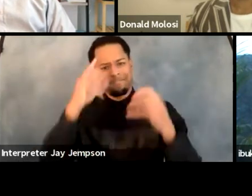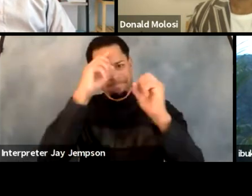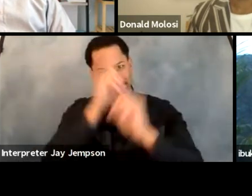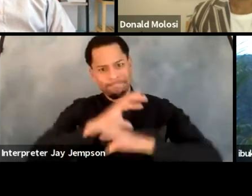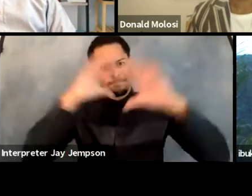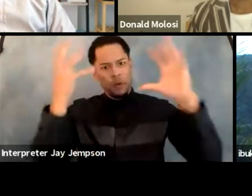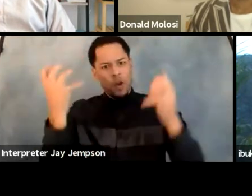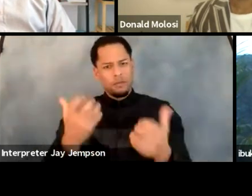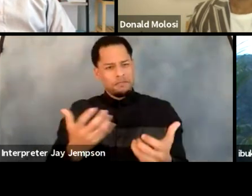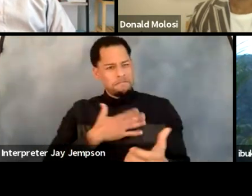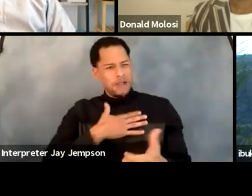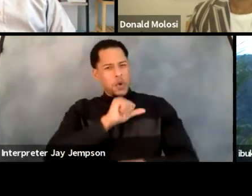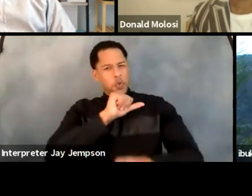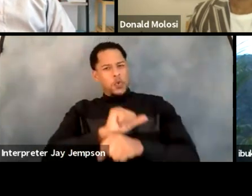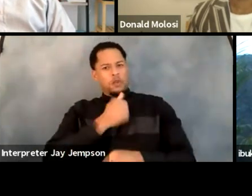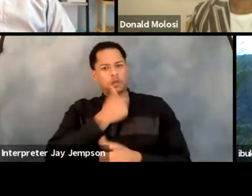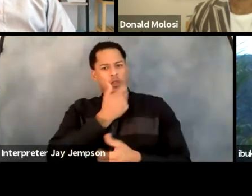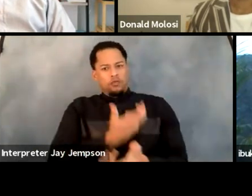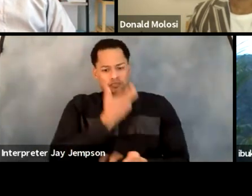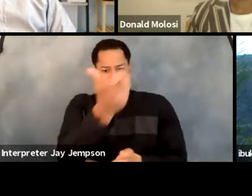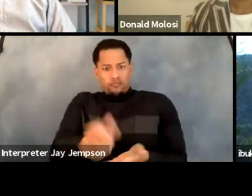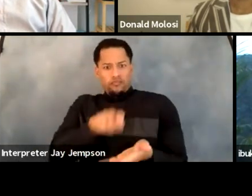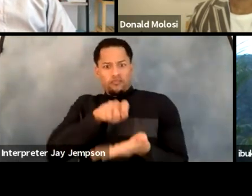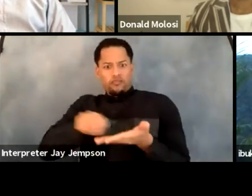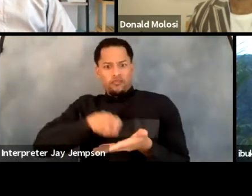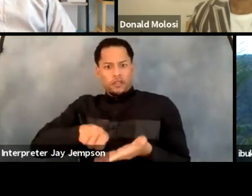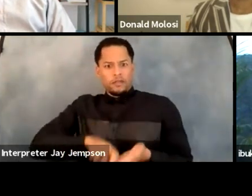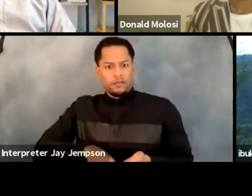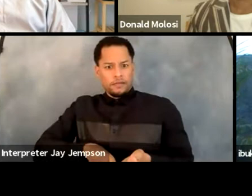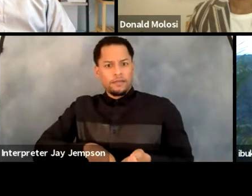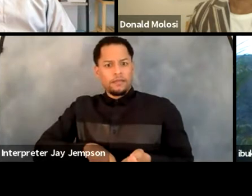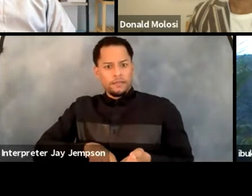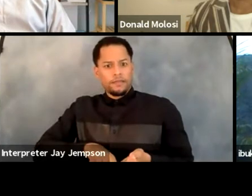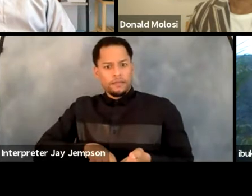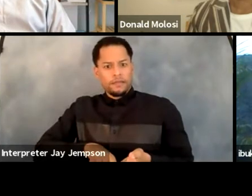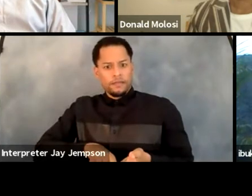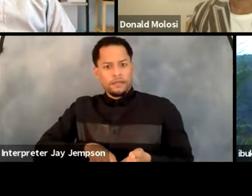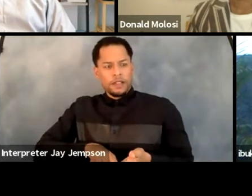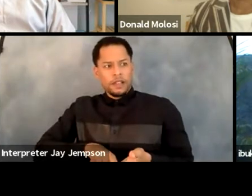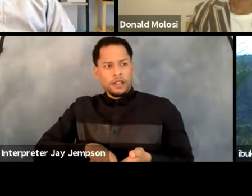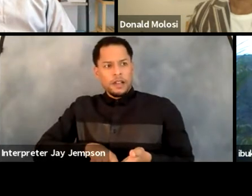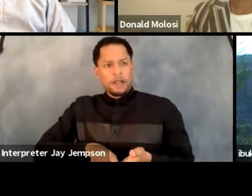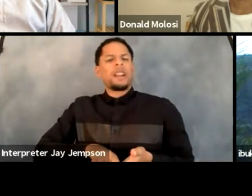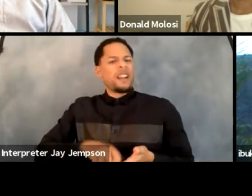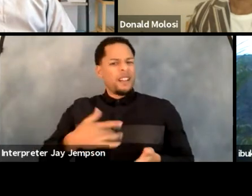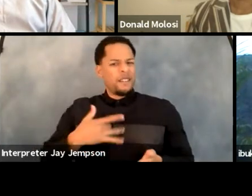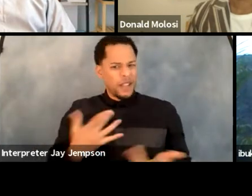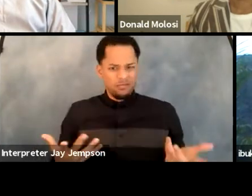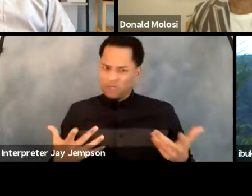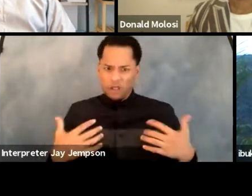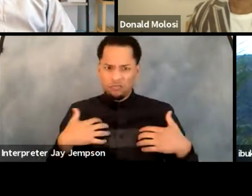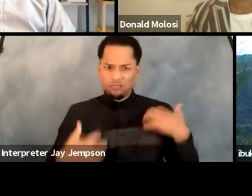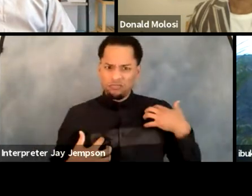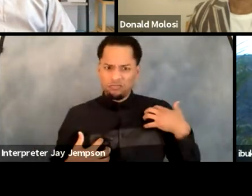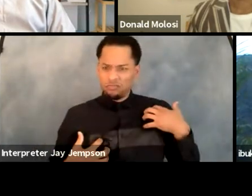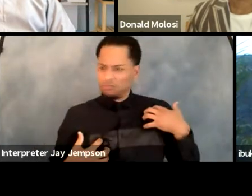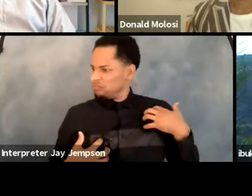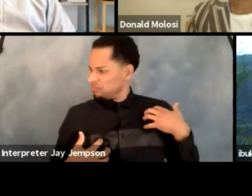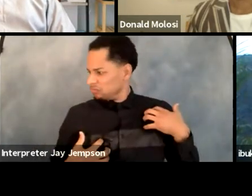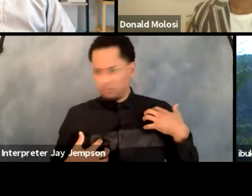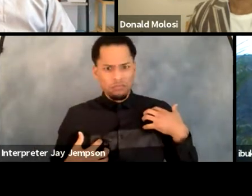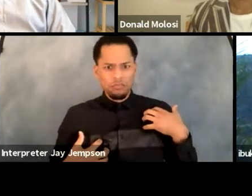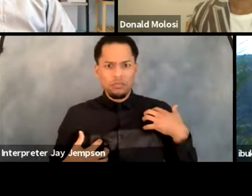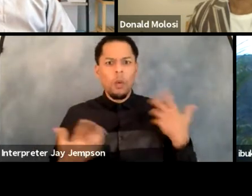I felt that it was a bit outdated or disconnected, the process